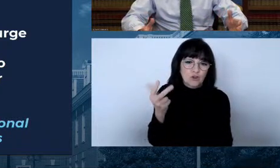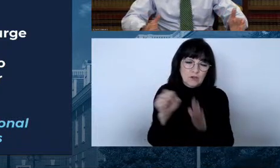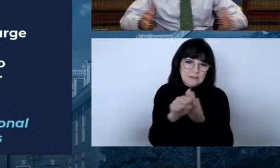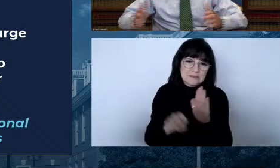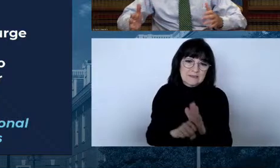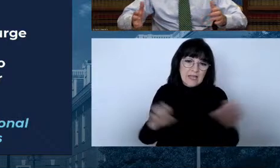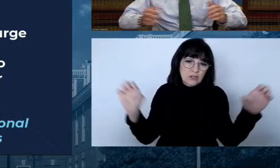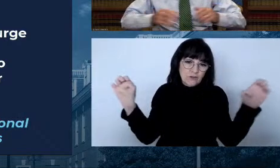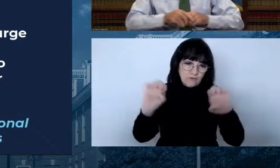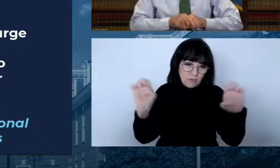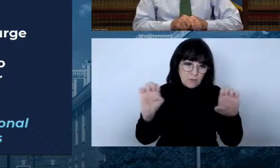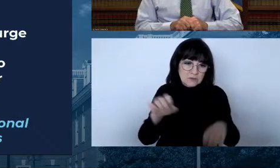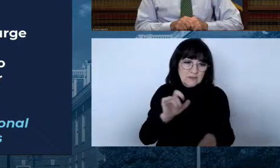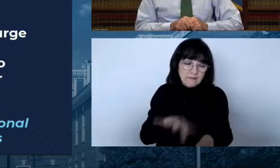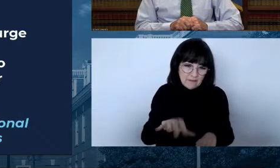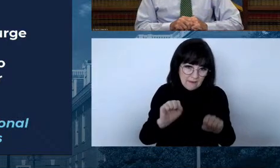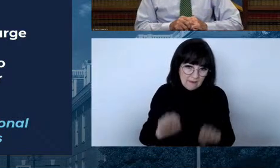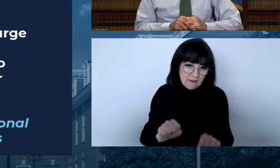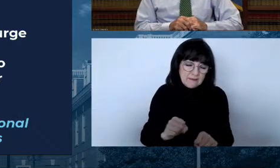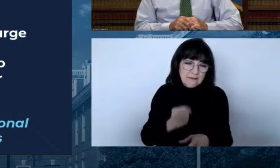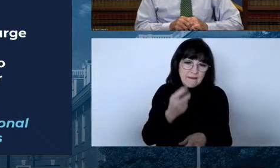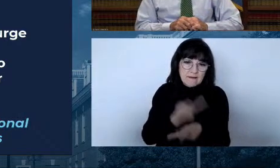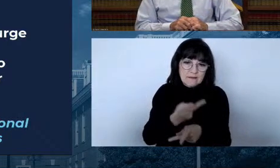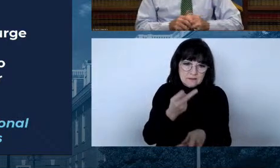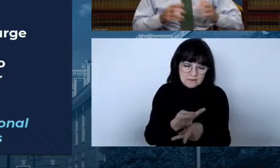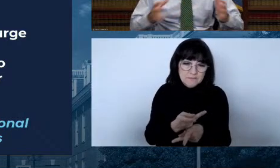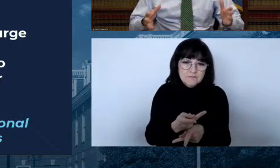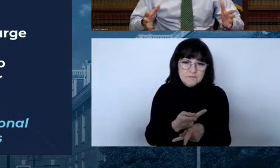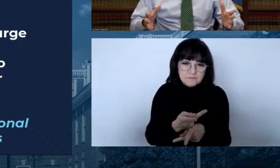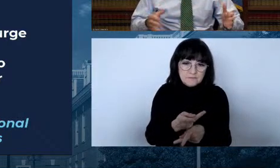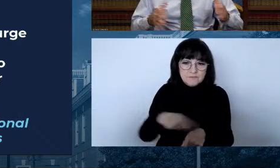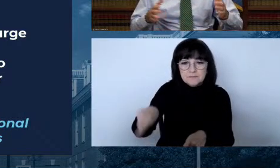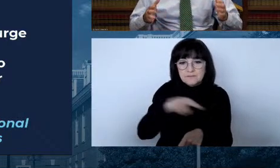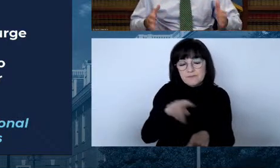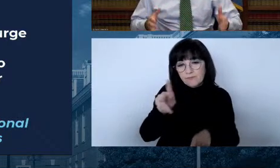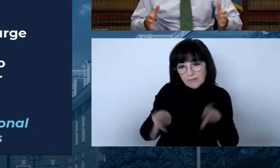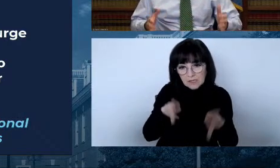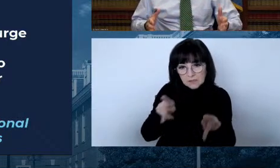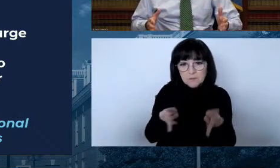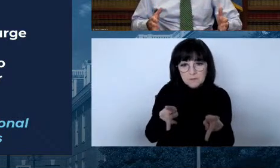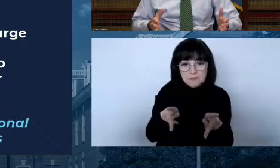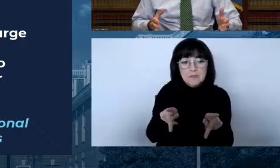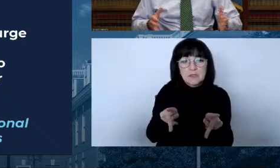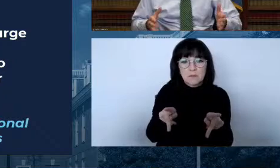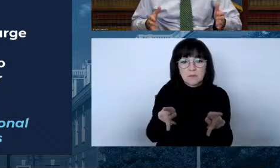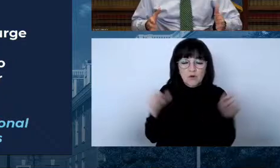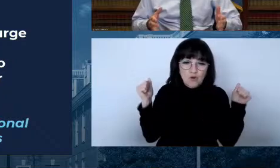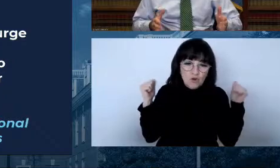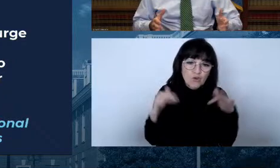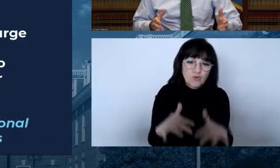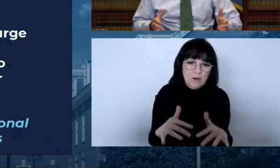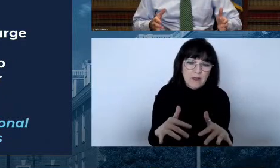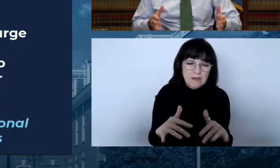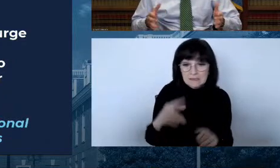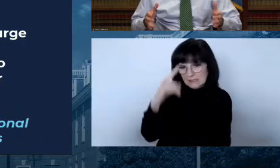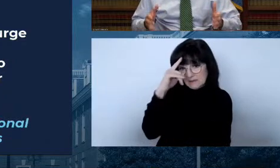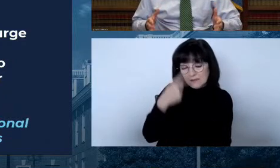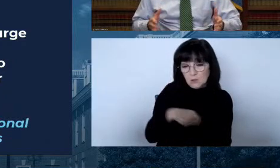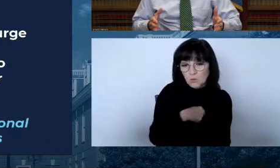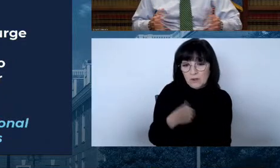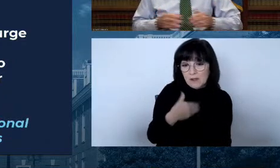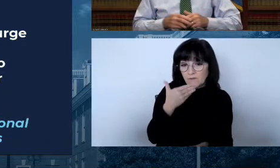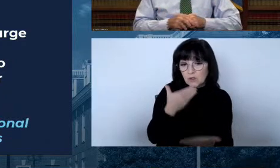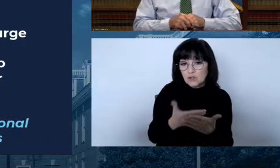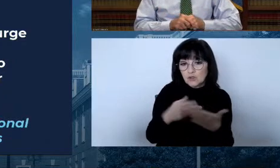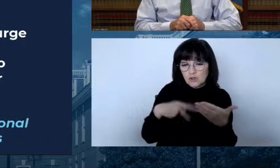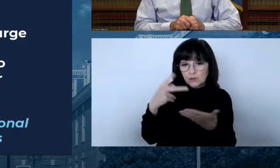flexibility to help manage the COVID-19 surge. It will enable, we've got a really, we think, good program of training